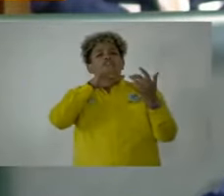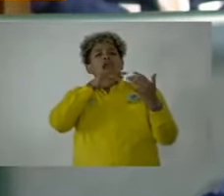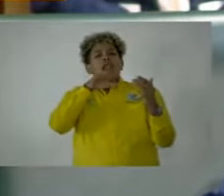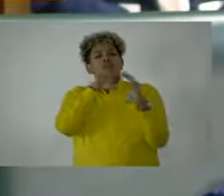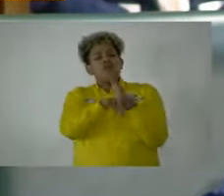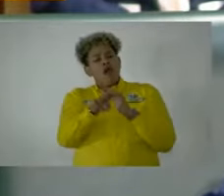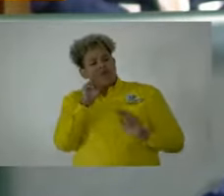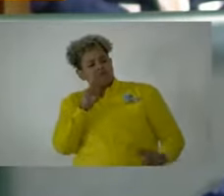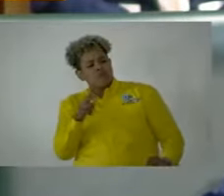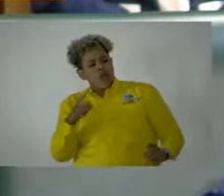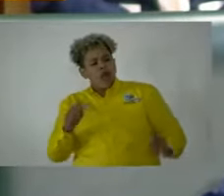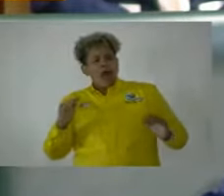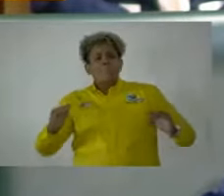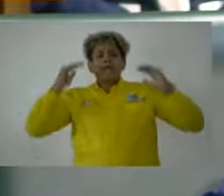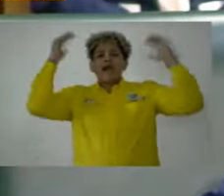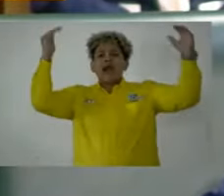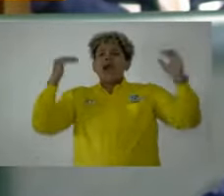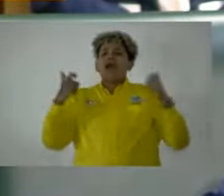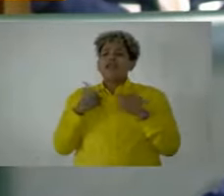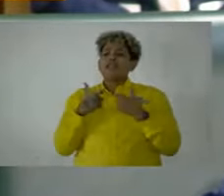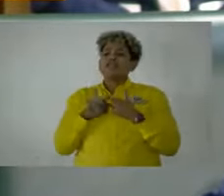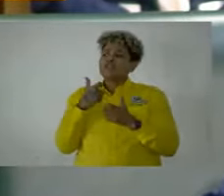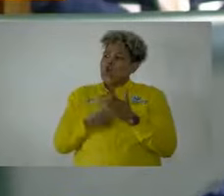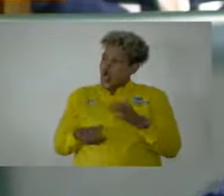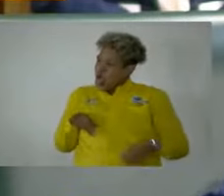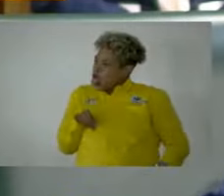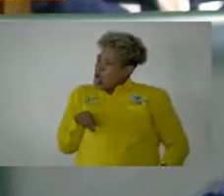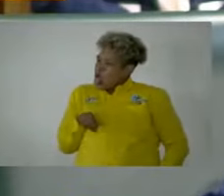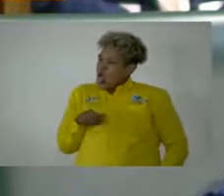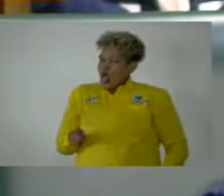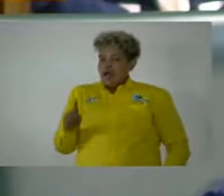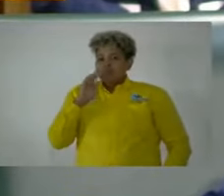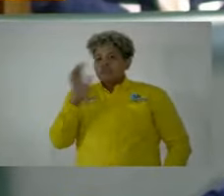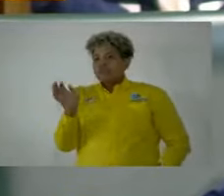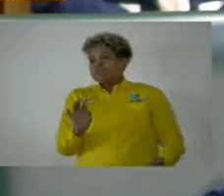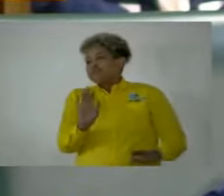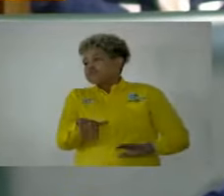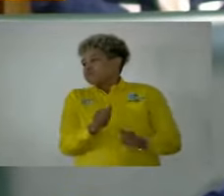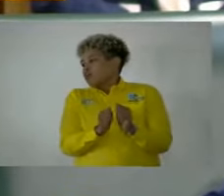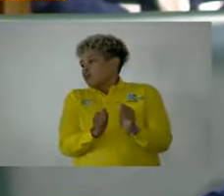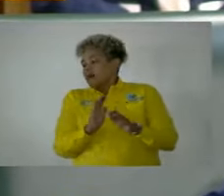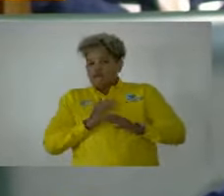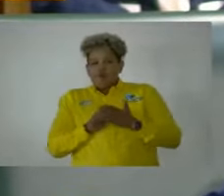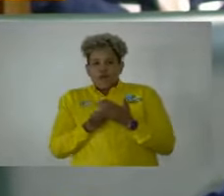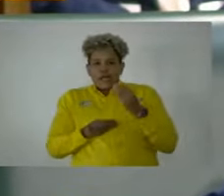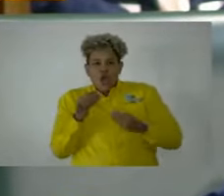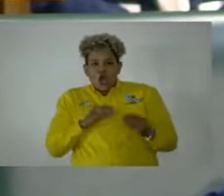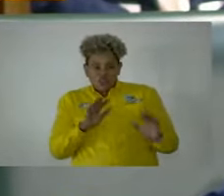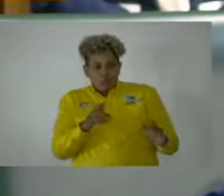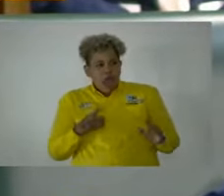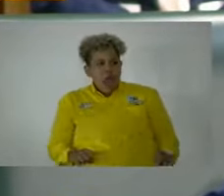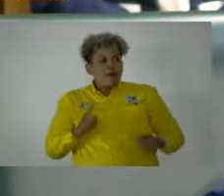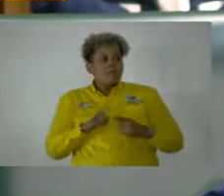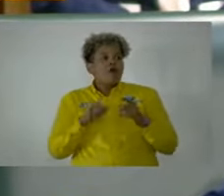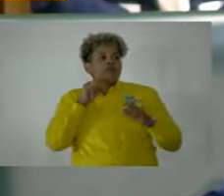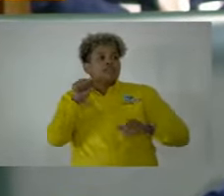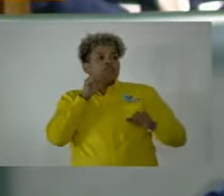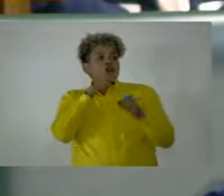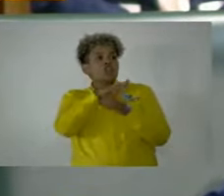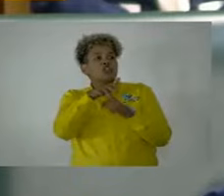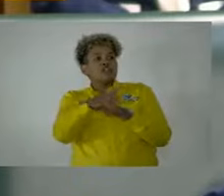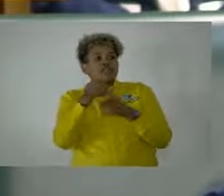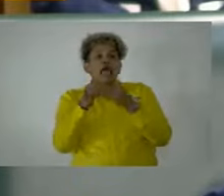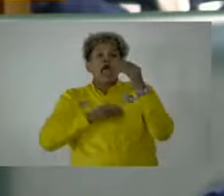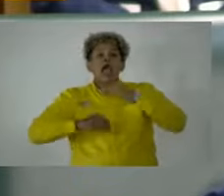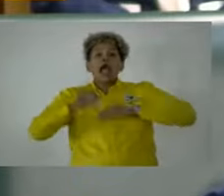crime, high electricity costs that undermine the competitiveness of our economy, and insufficient